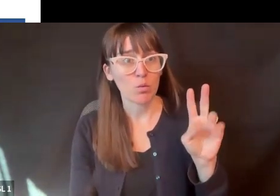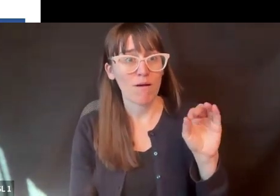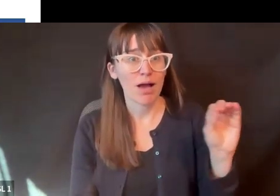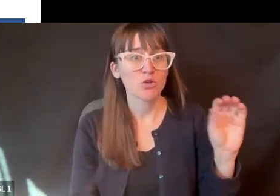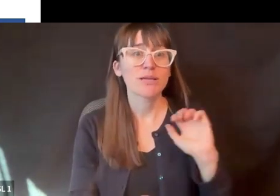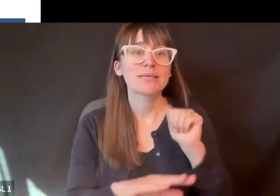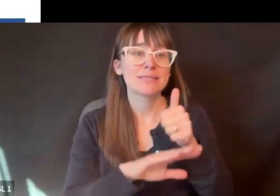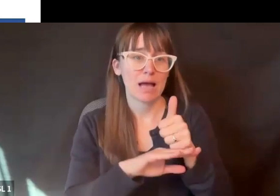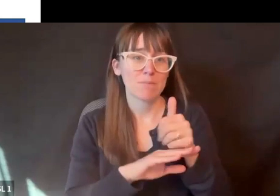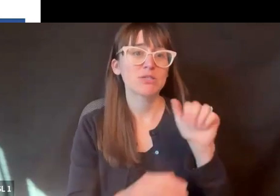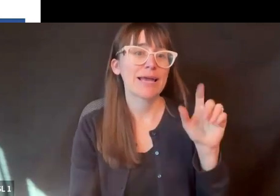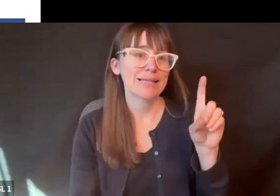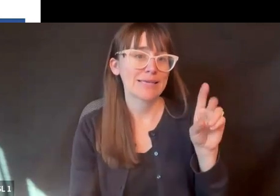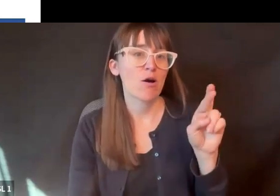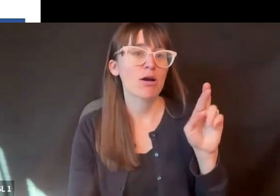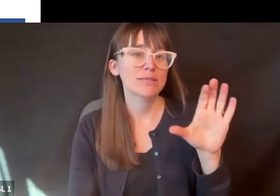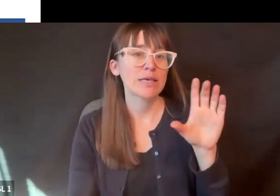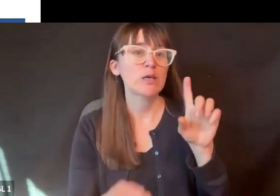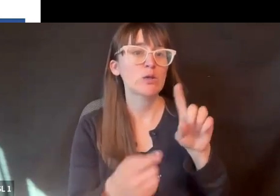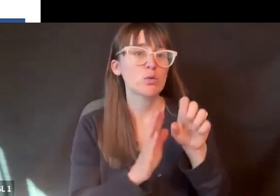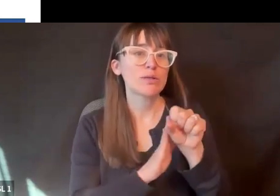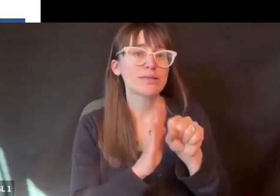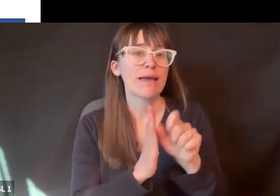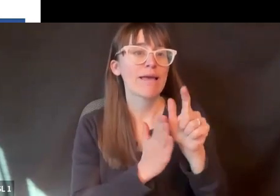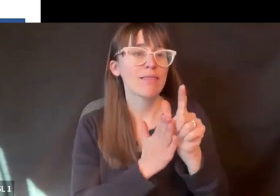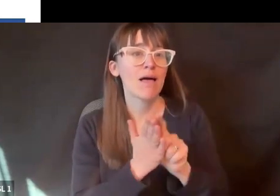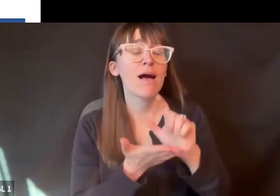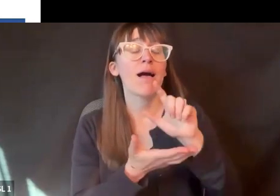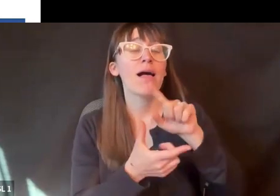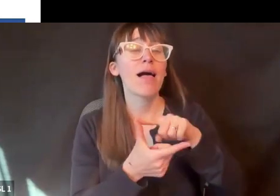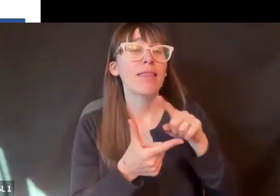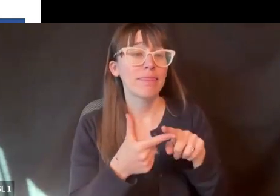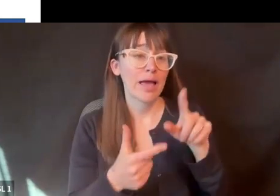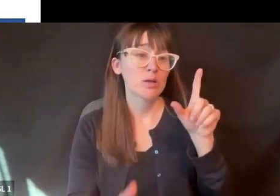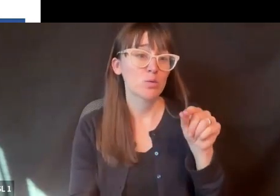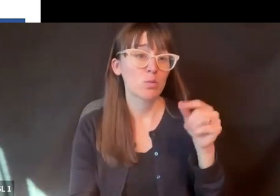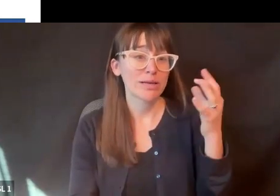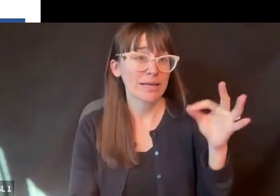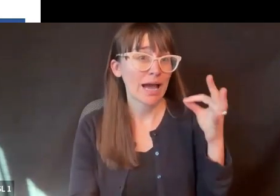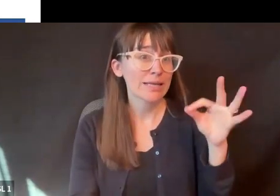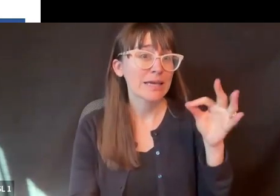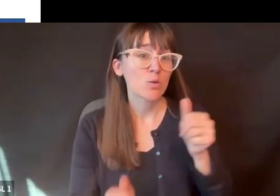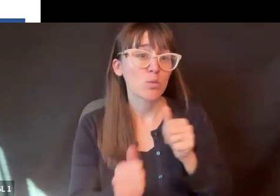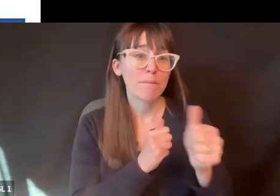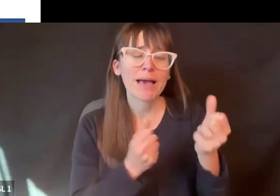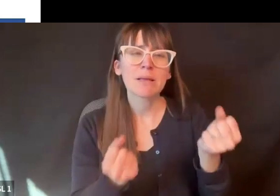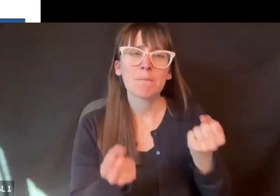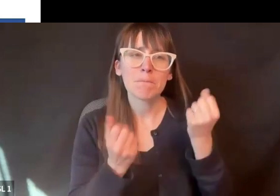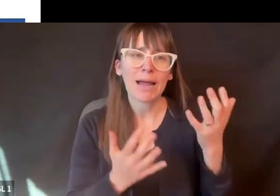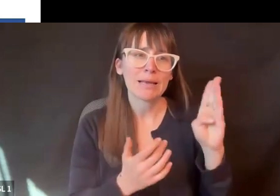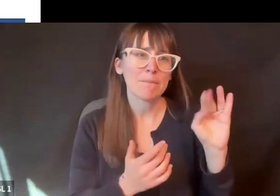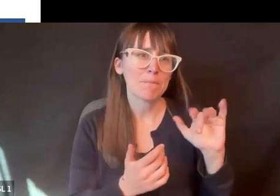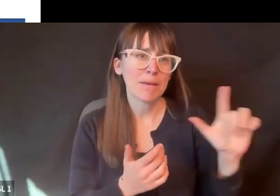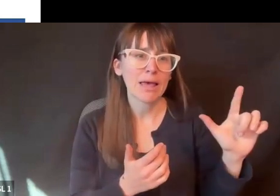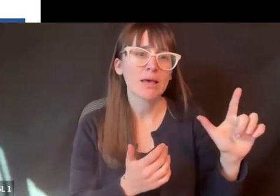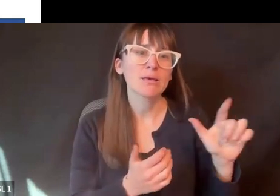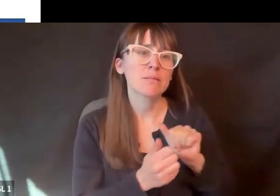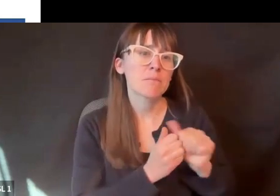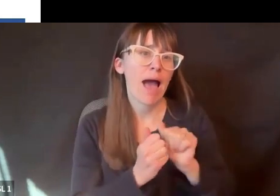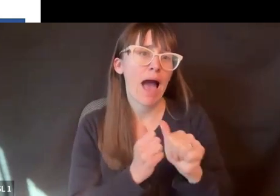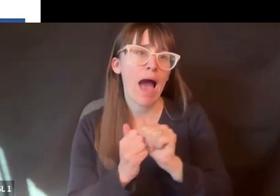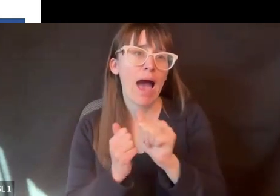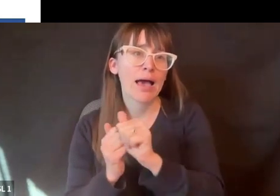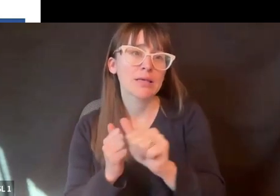the ADRCs into state law. In 1999, we had the passage of multiple different bills,